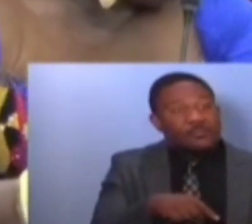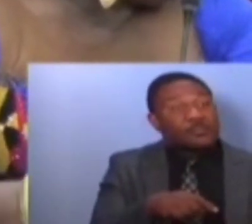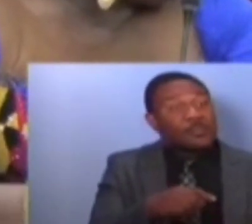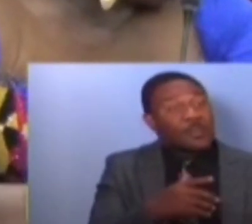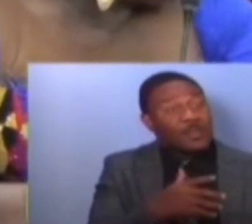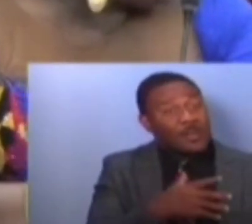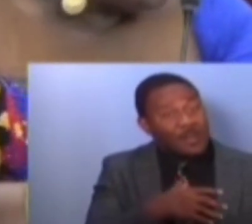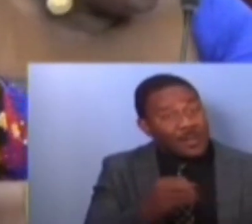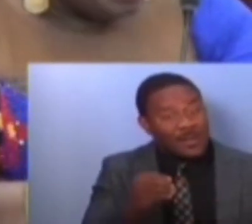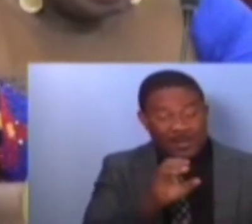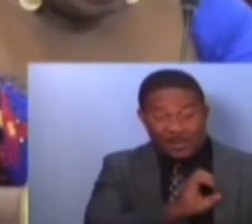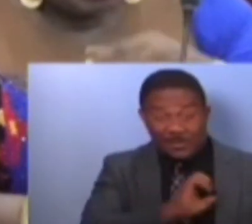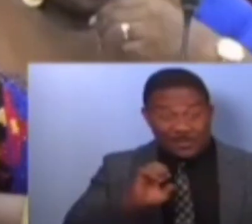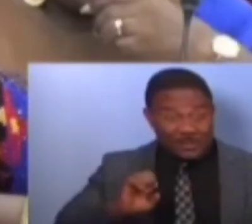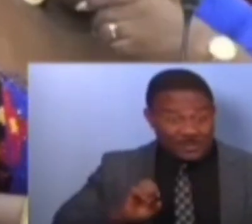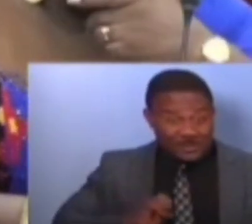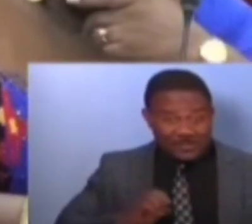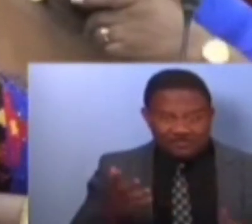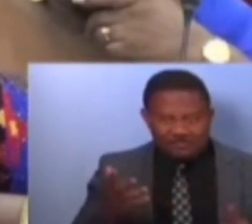the